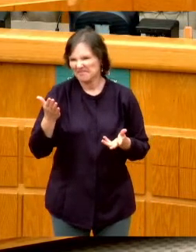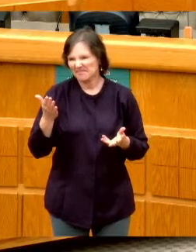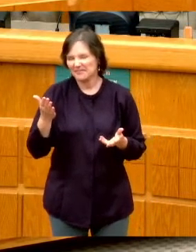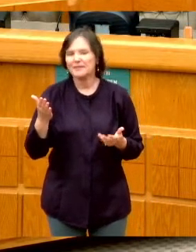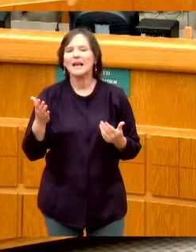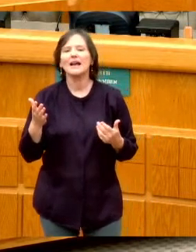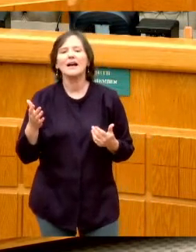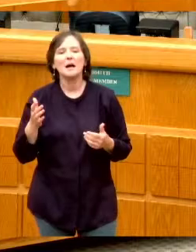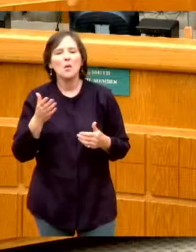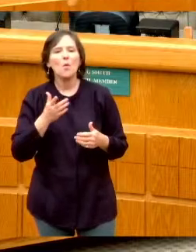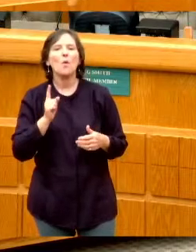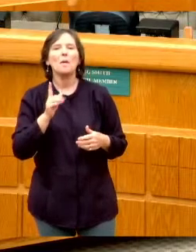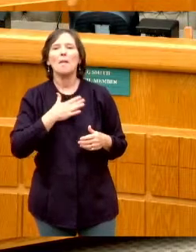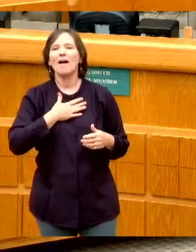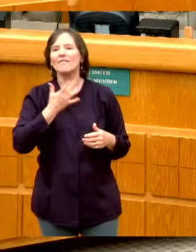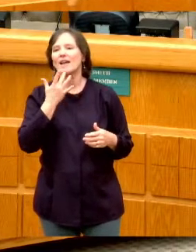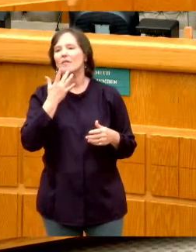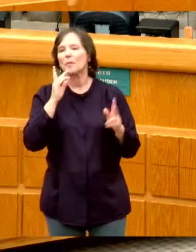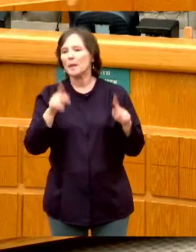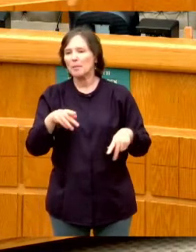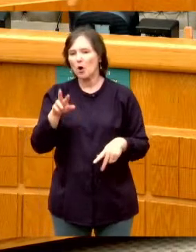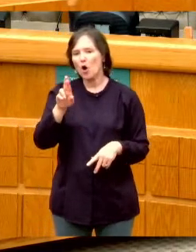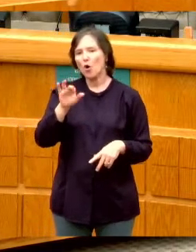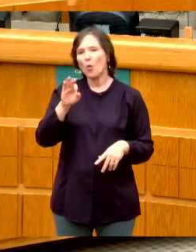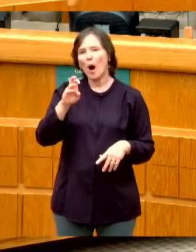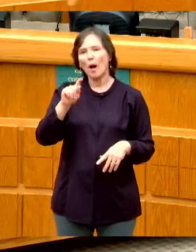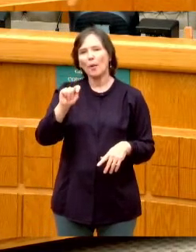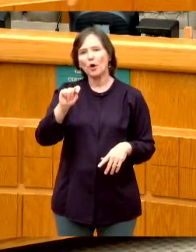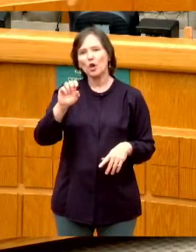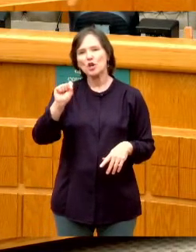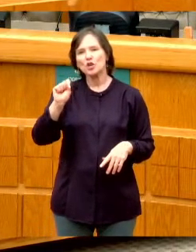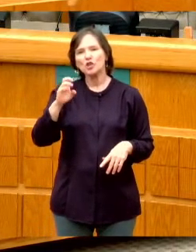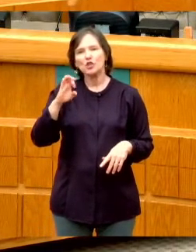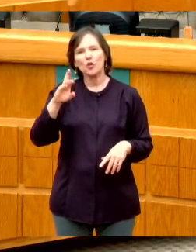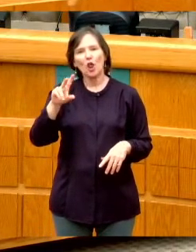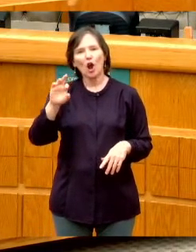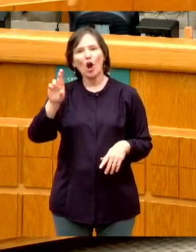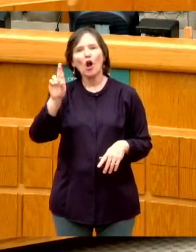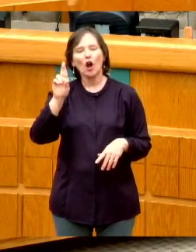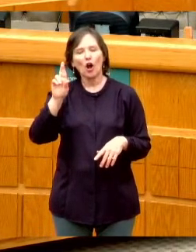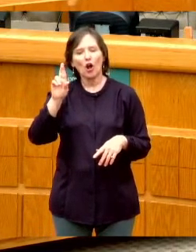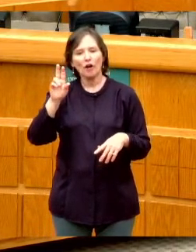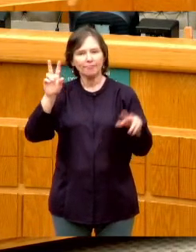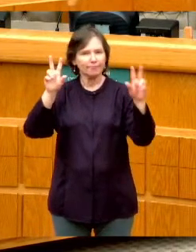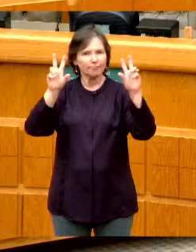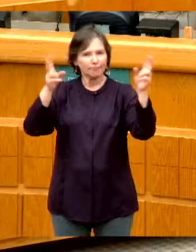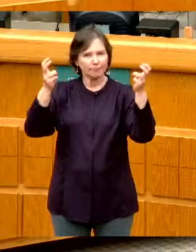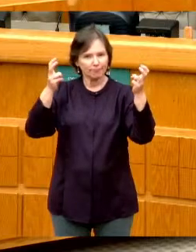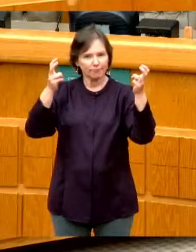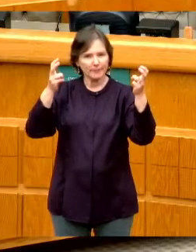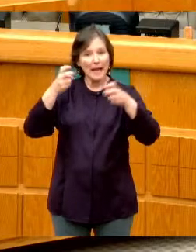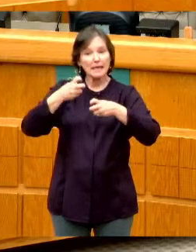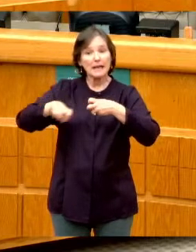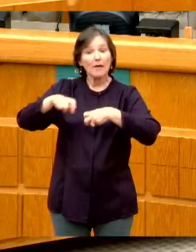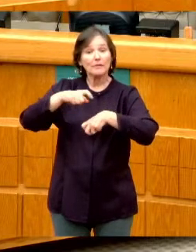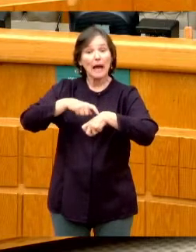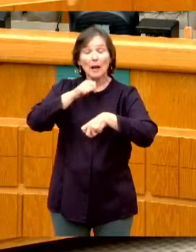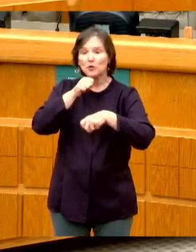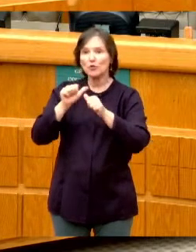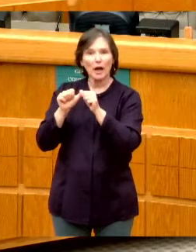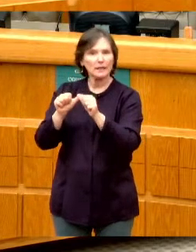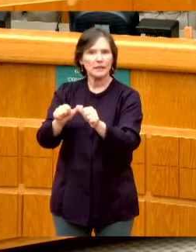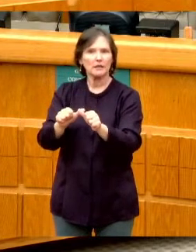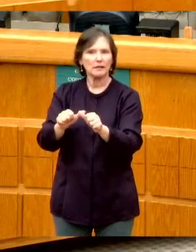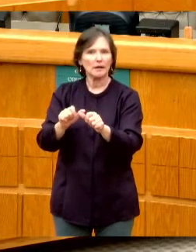great saying, and he says that tough times don't last, but tough people do. I